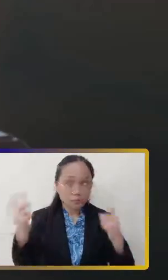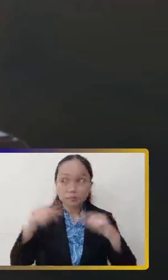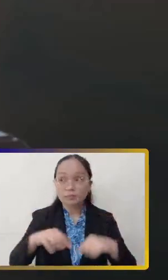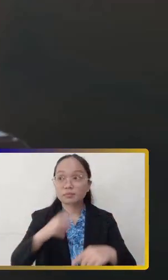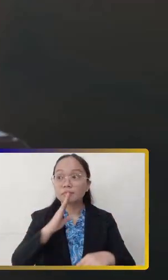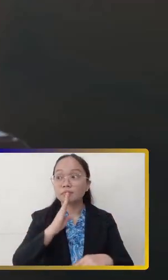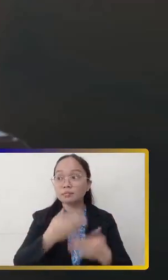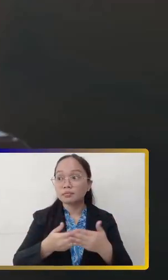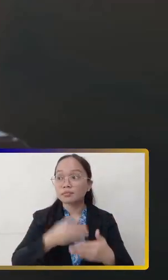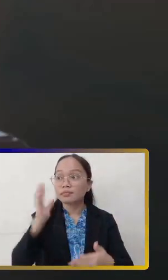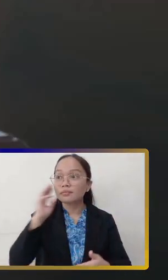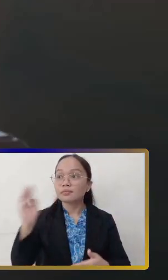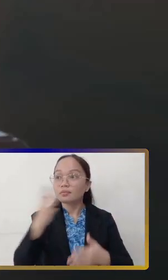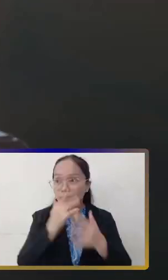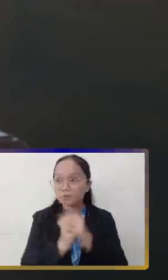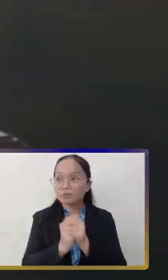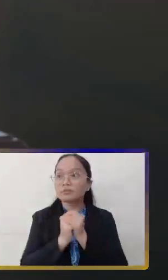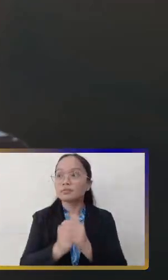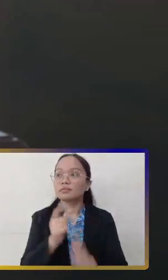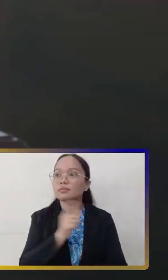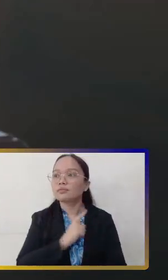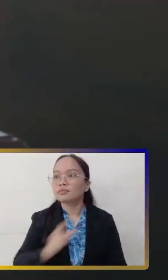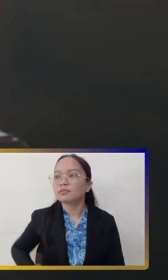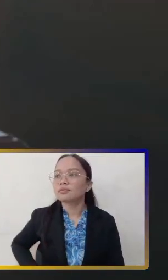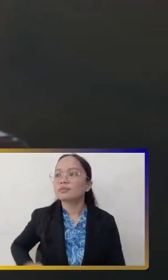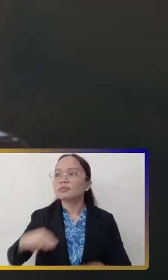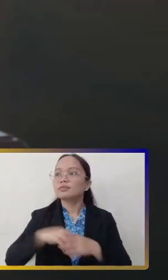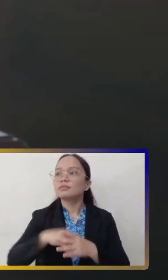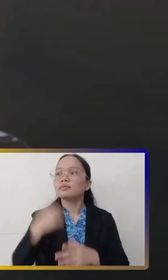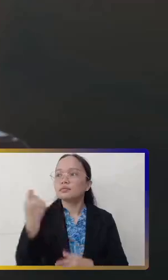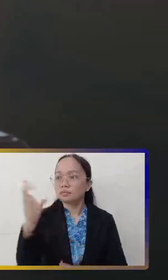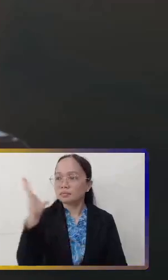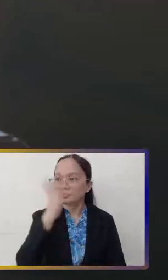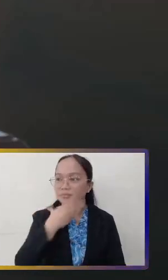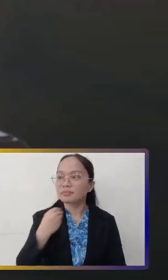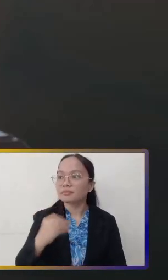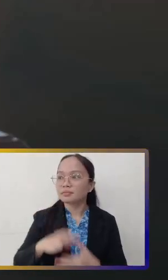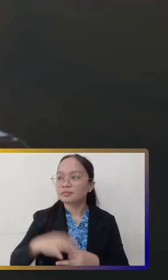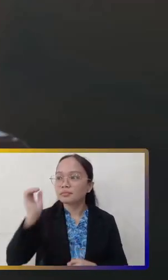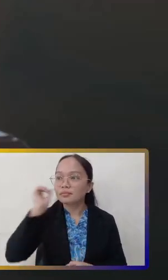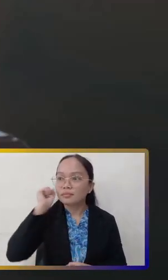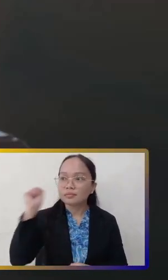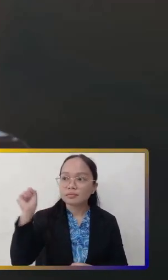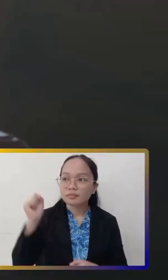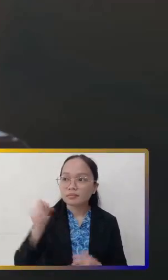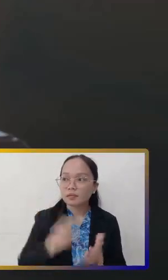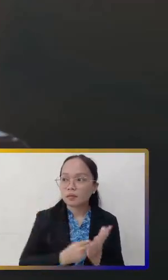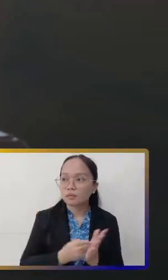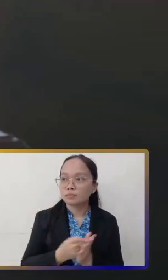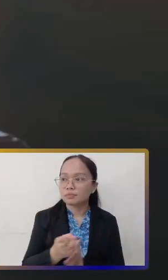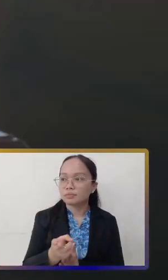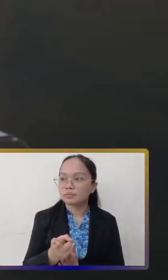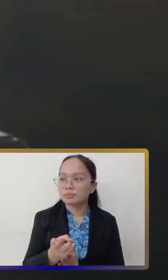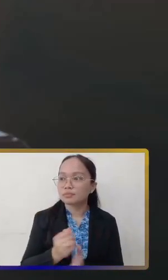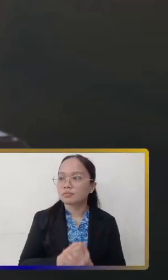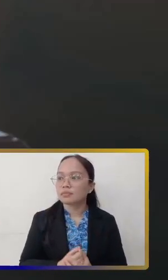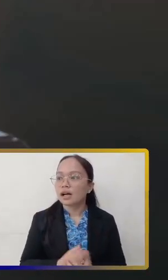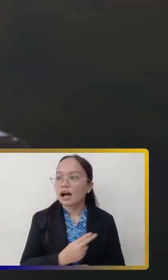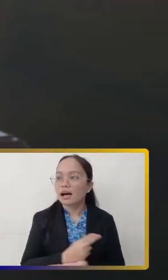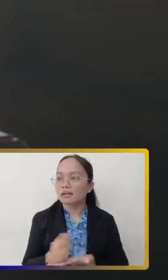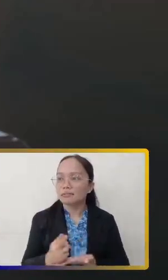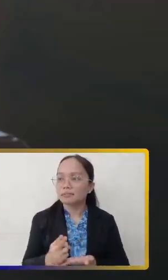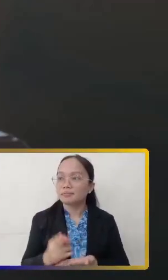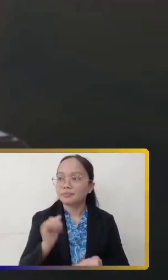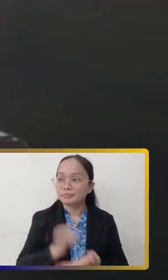before him. Worship the Lord in the beauty of holiness. That's